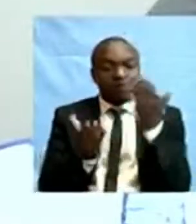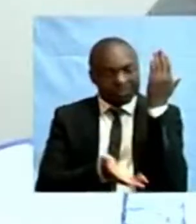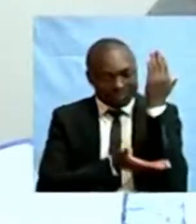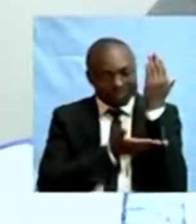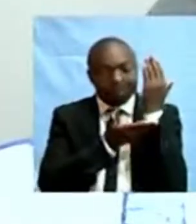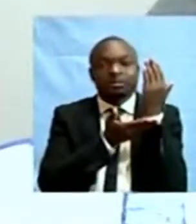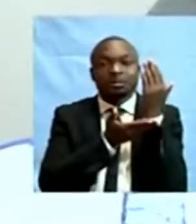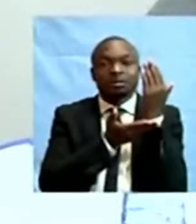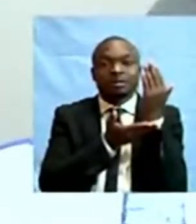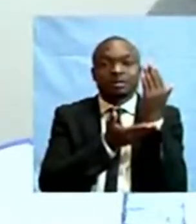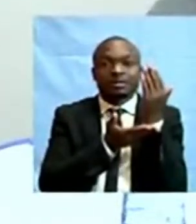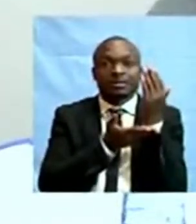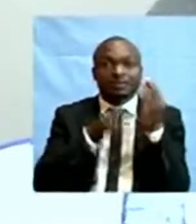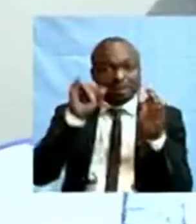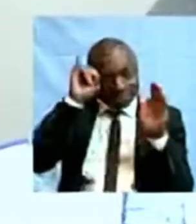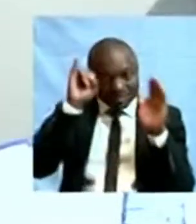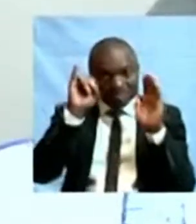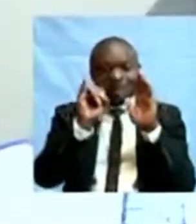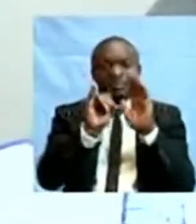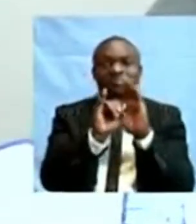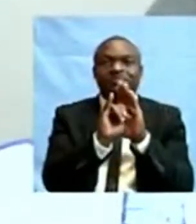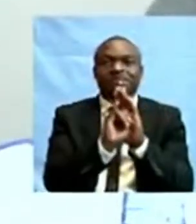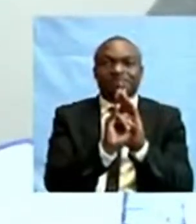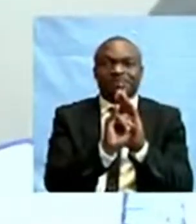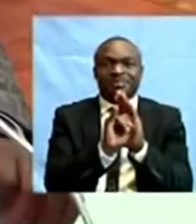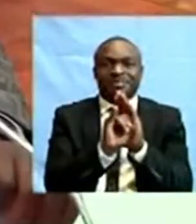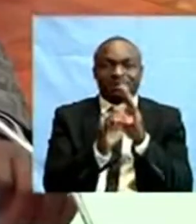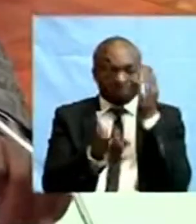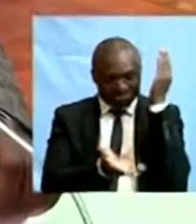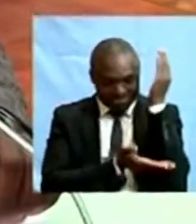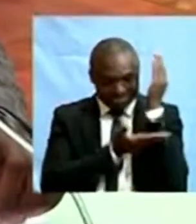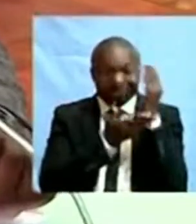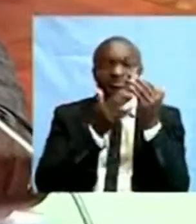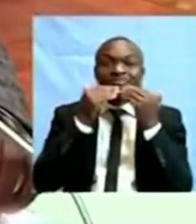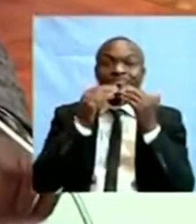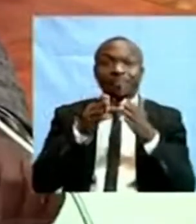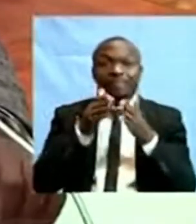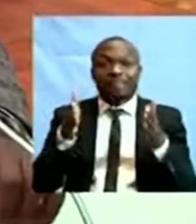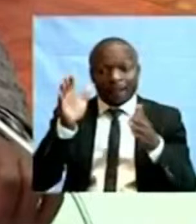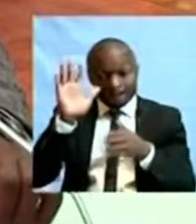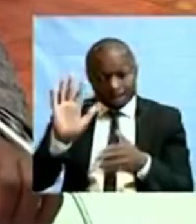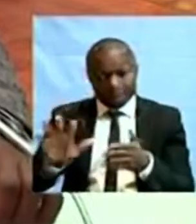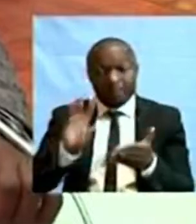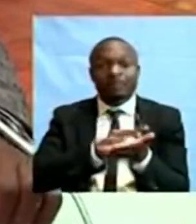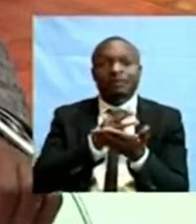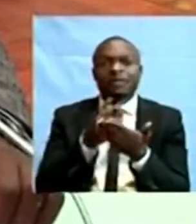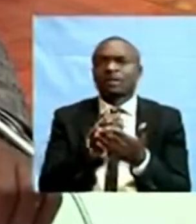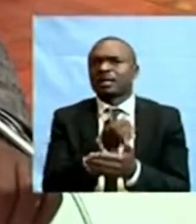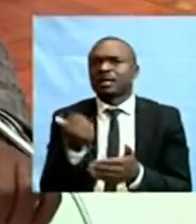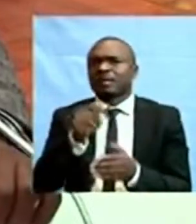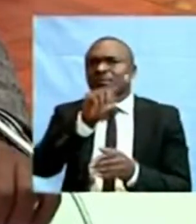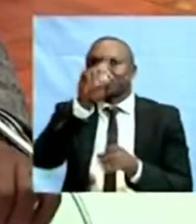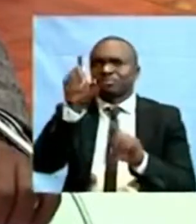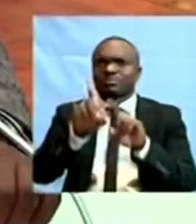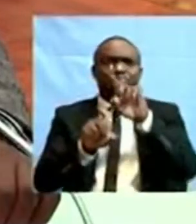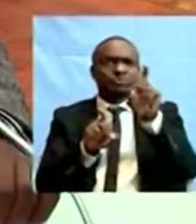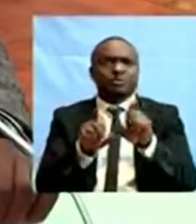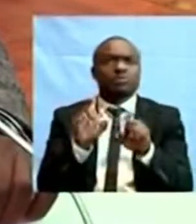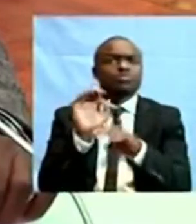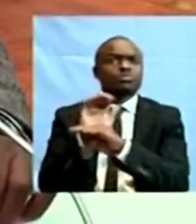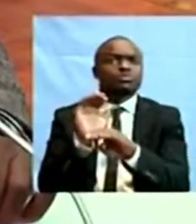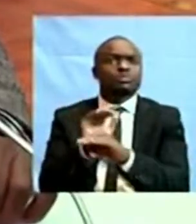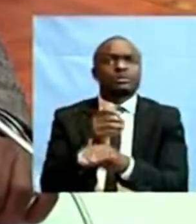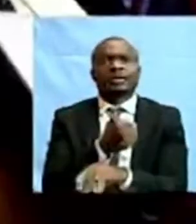of image building. Yeah. Thank you so much. Permanent witness, any question or comment?